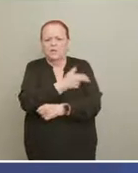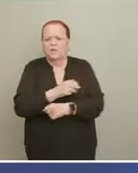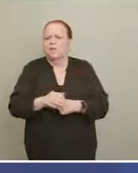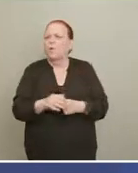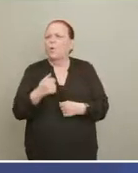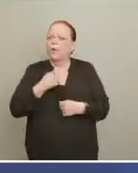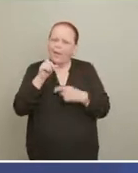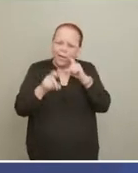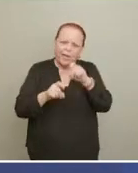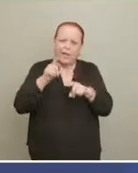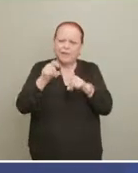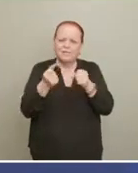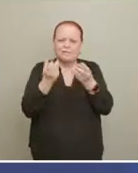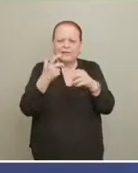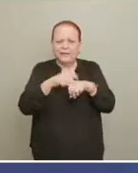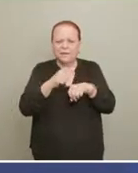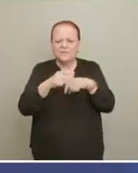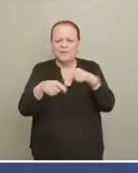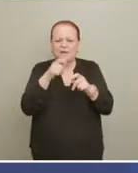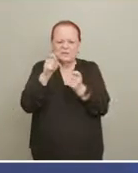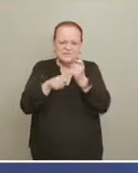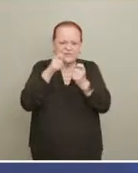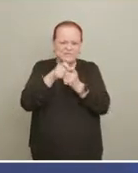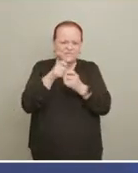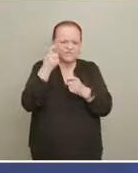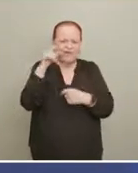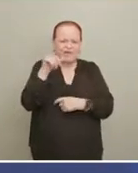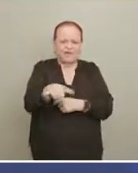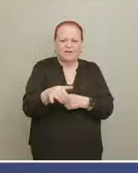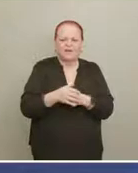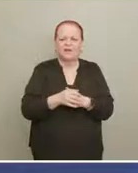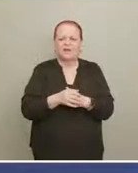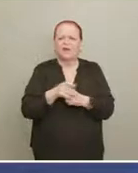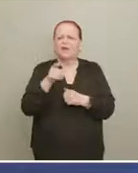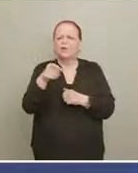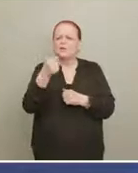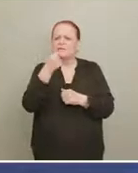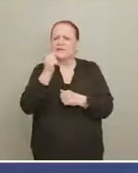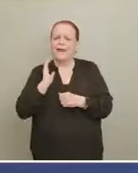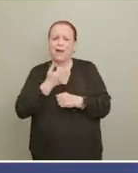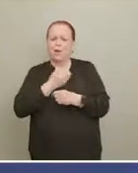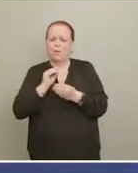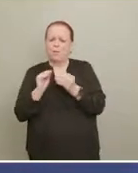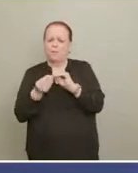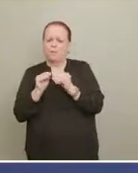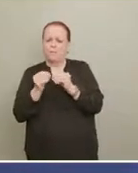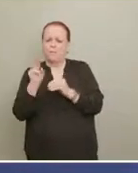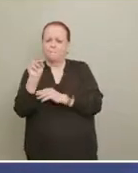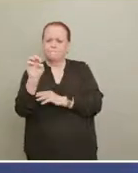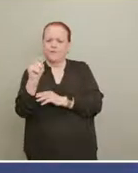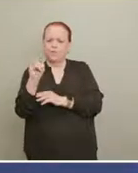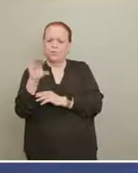that? And also, you mentioned that our metrics are better than other counties.